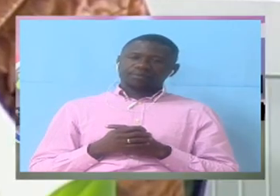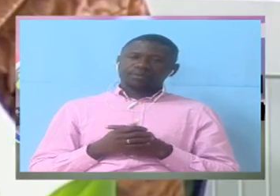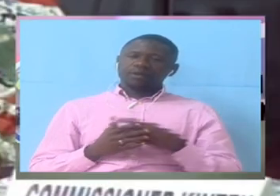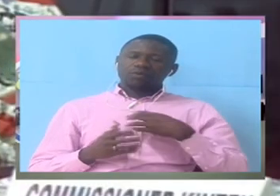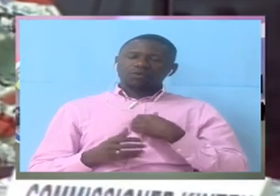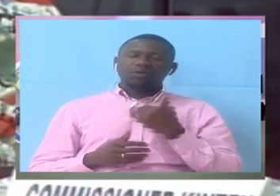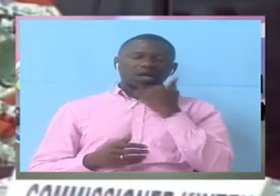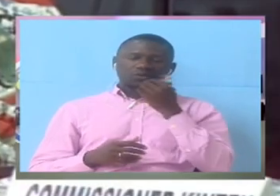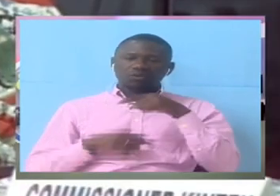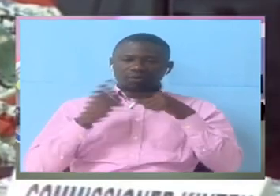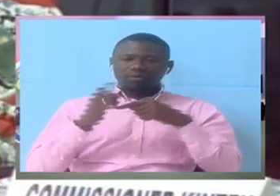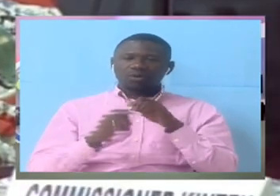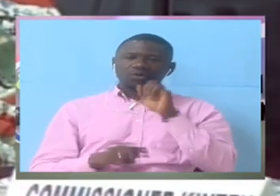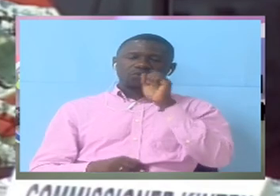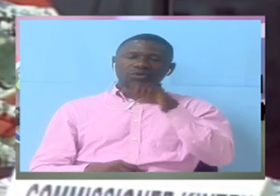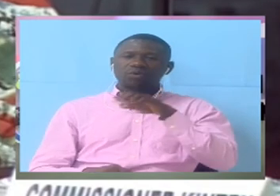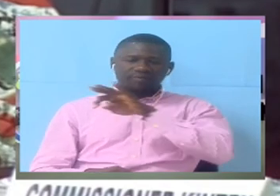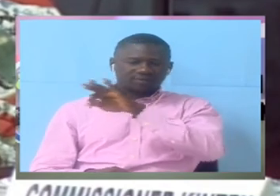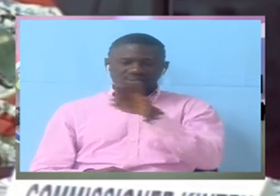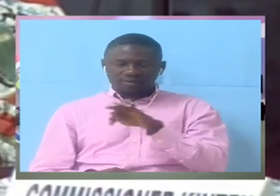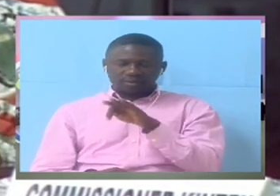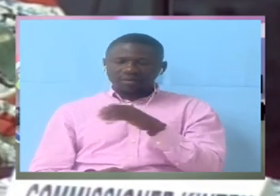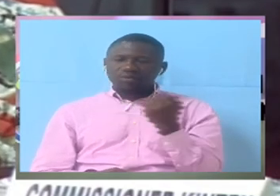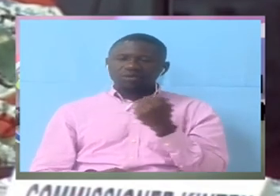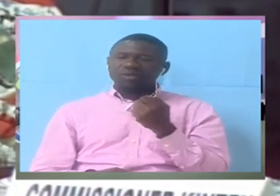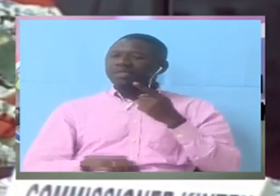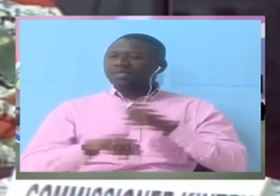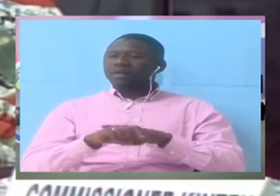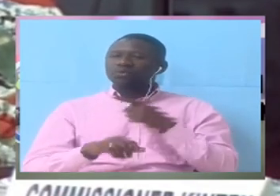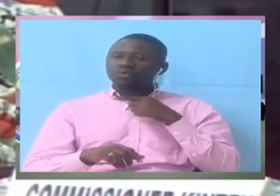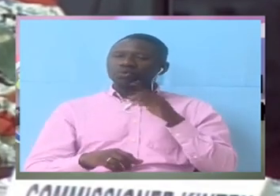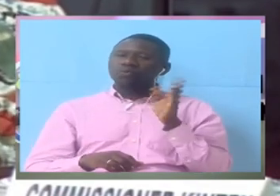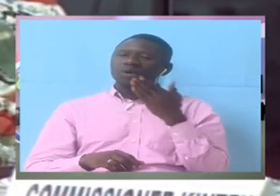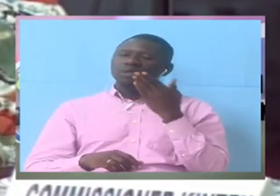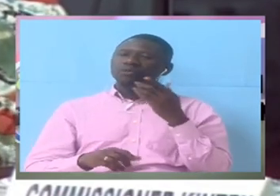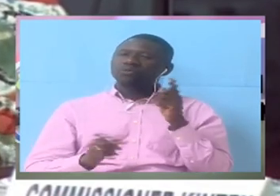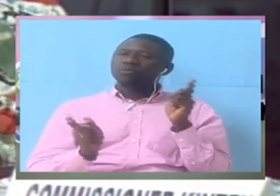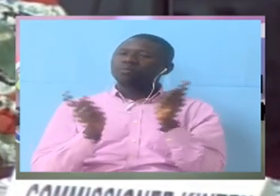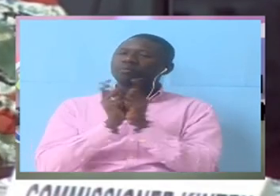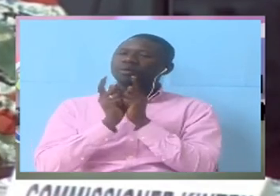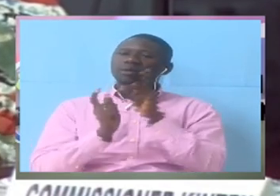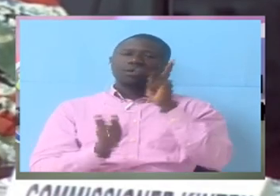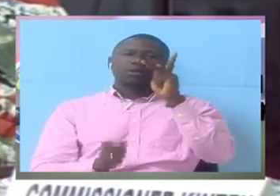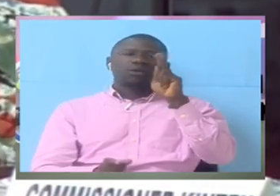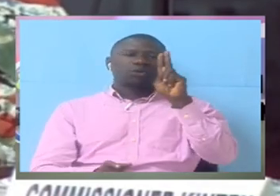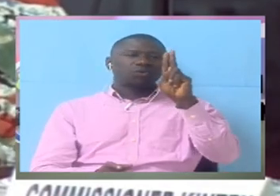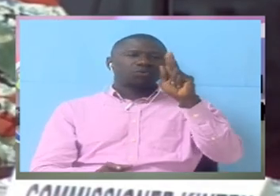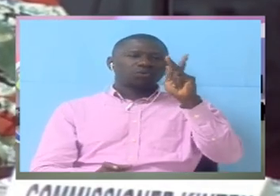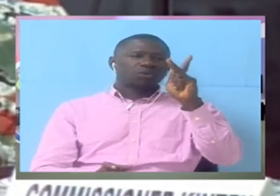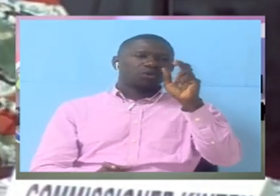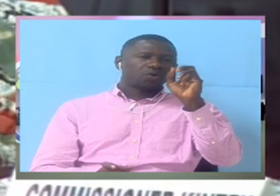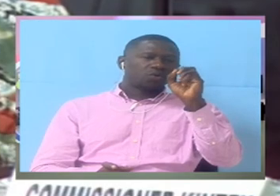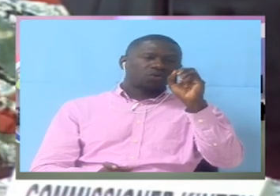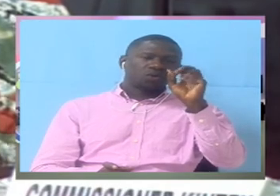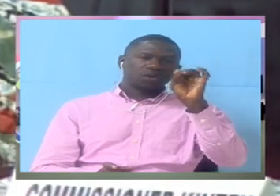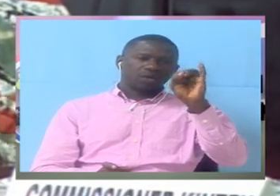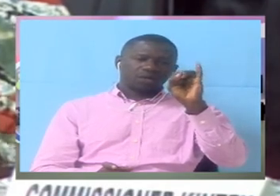because wato men na ibita kukoi noma. I want to ask you about your family because well, the time that you went to meet